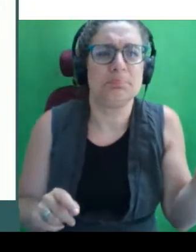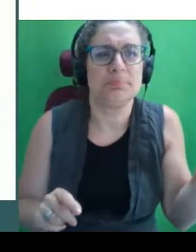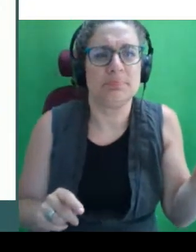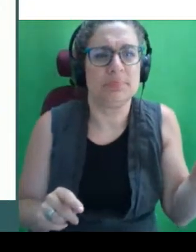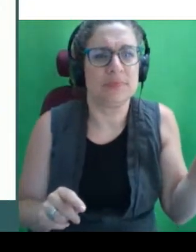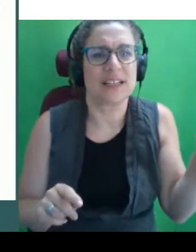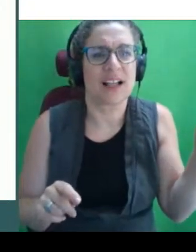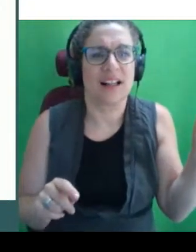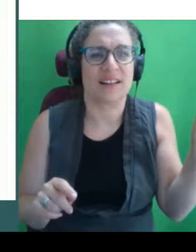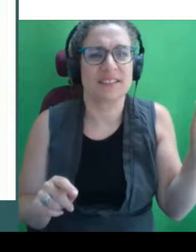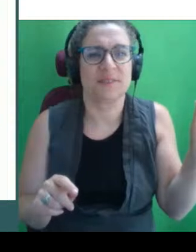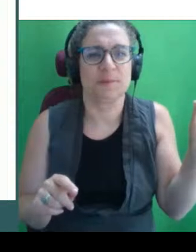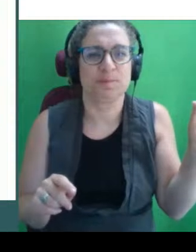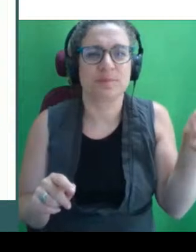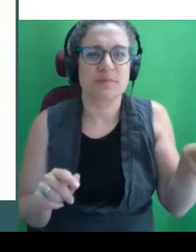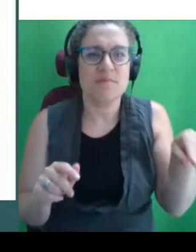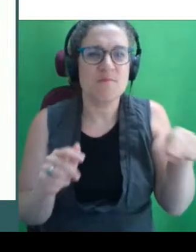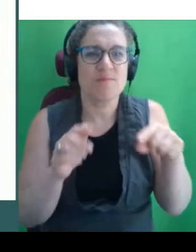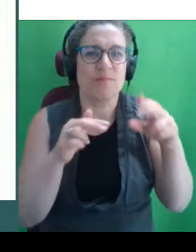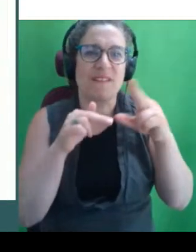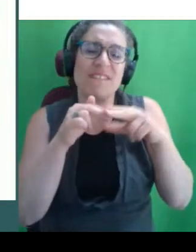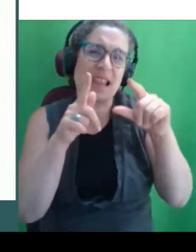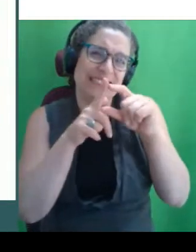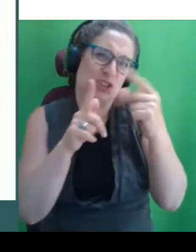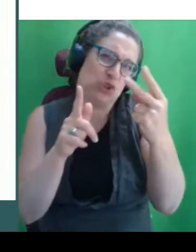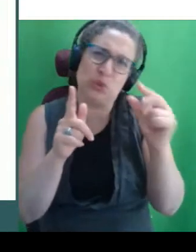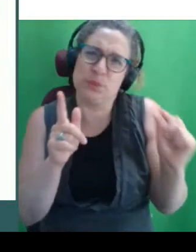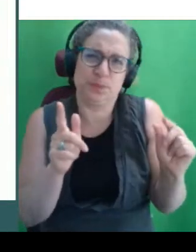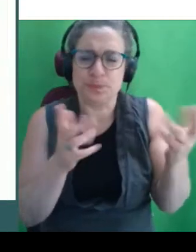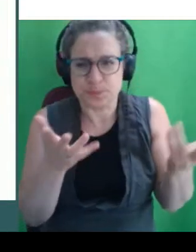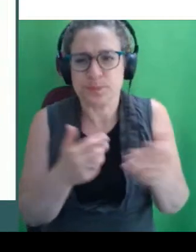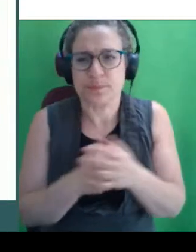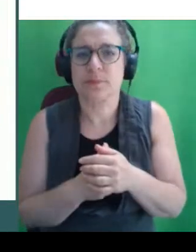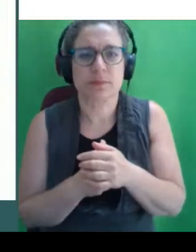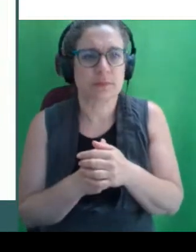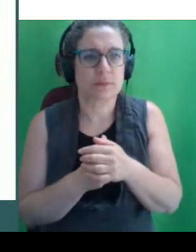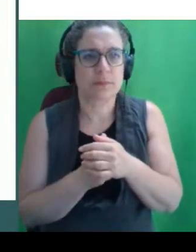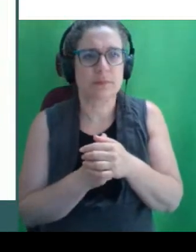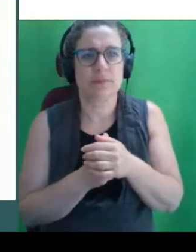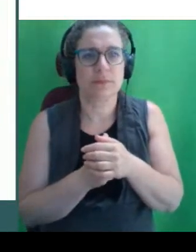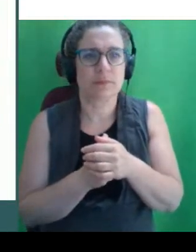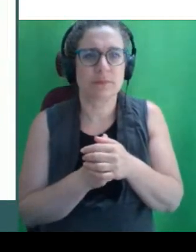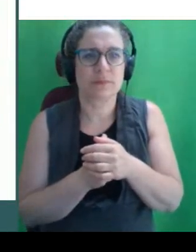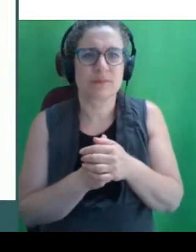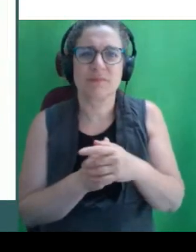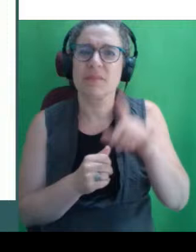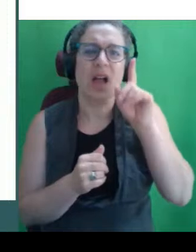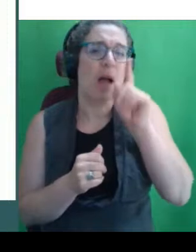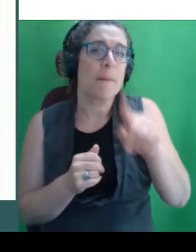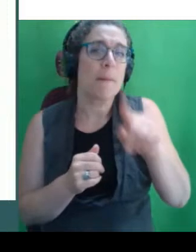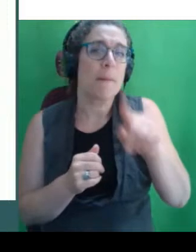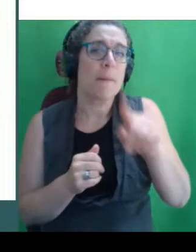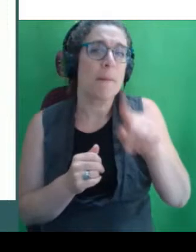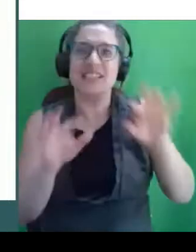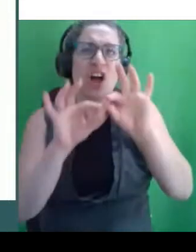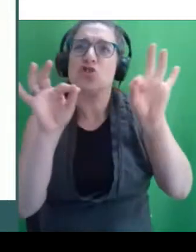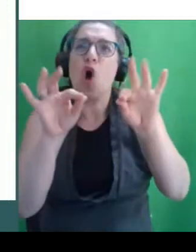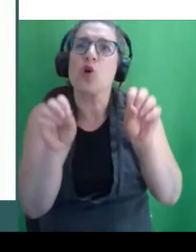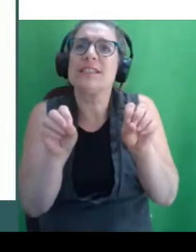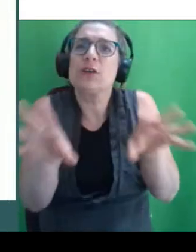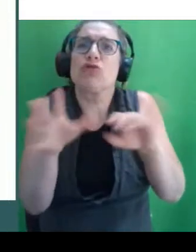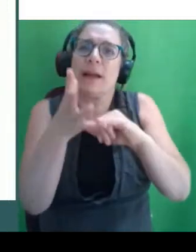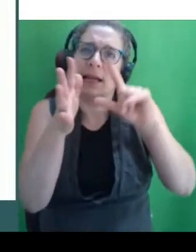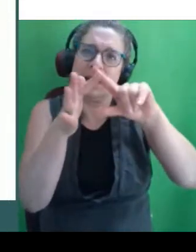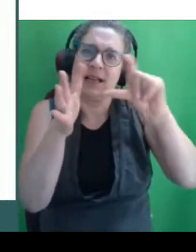allergen, is FeLD2. So because that one's not secreted to any degree, we tend not to worry about